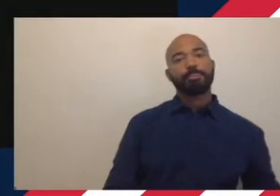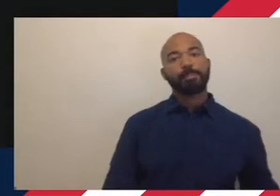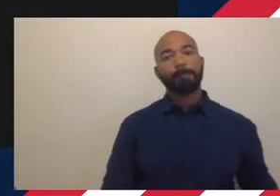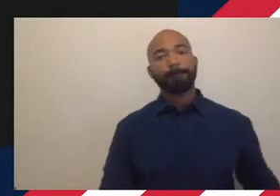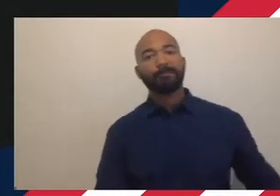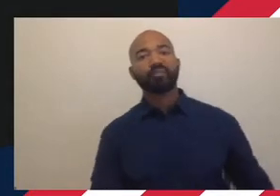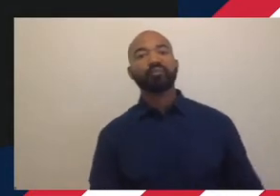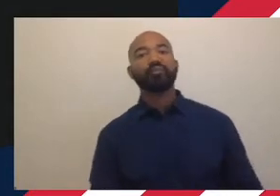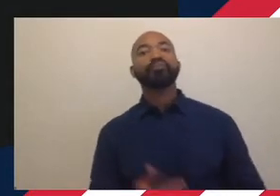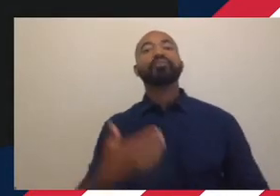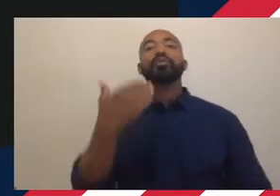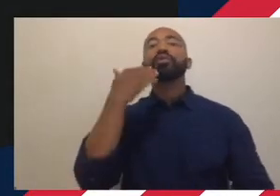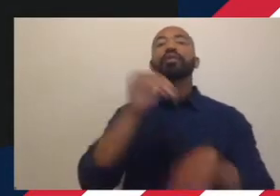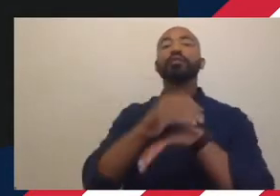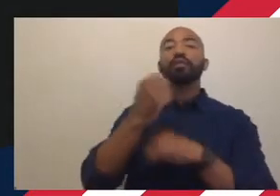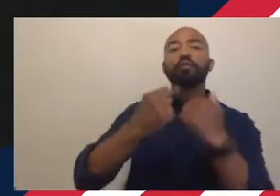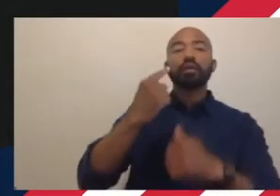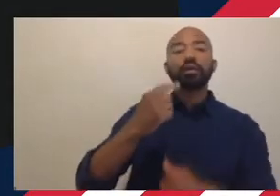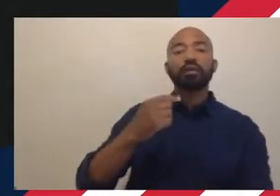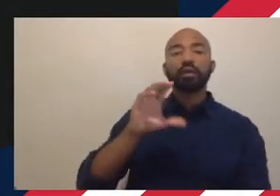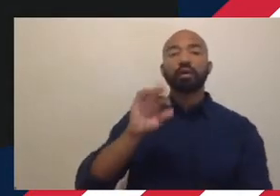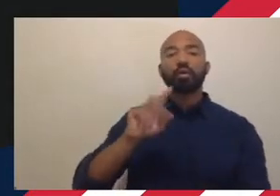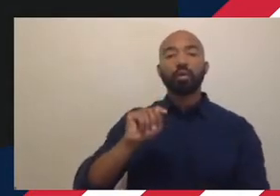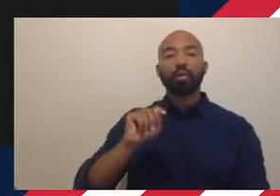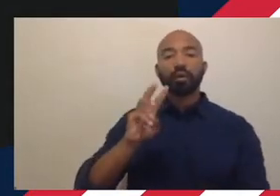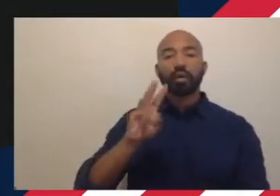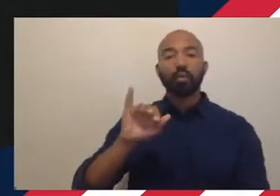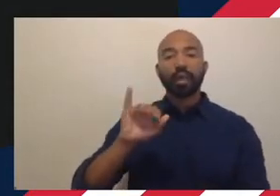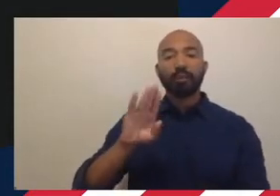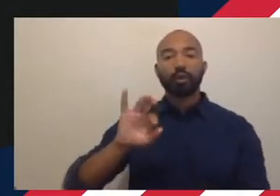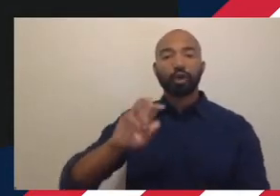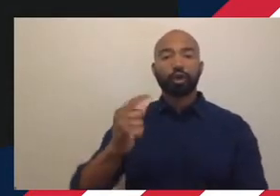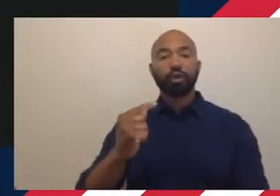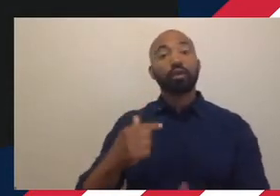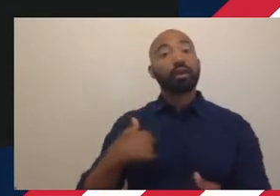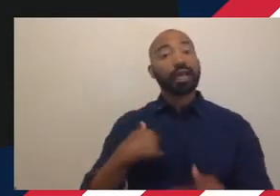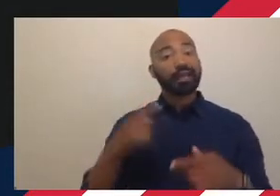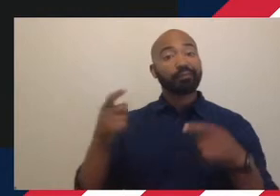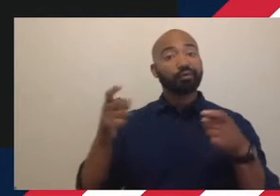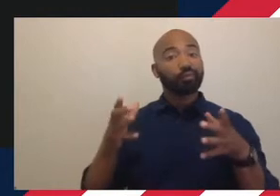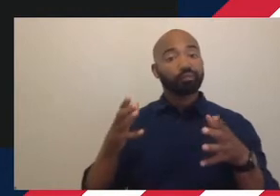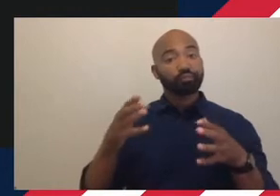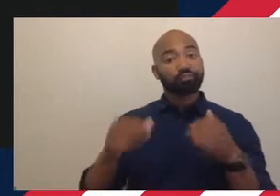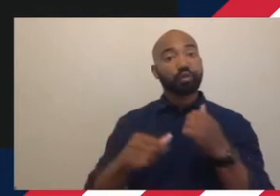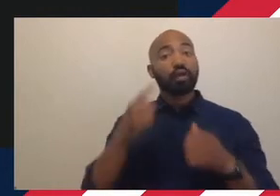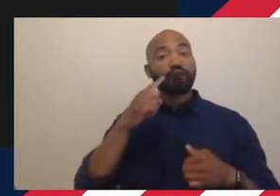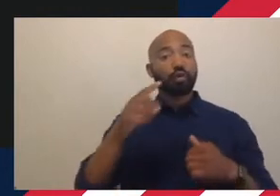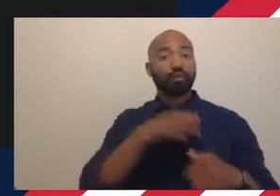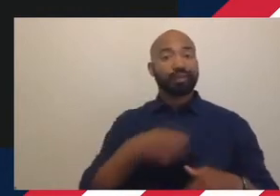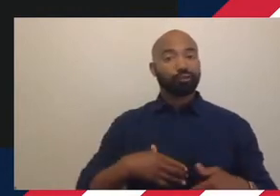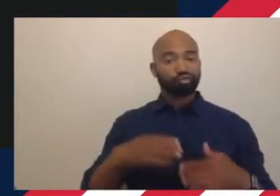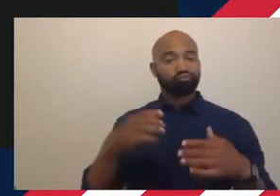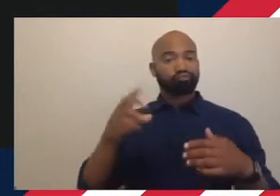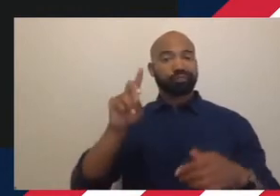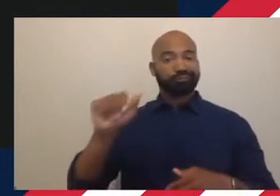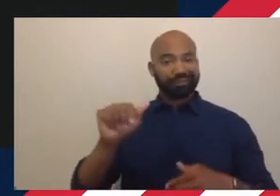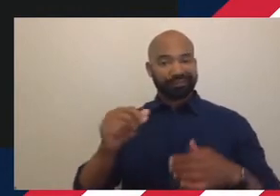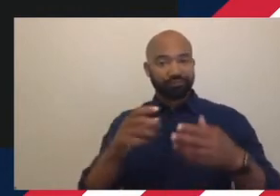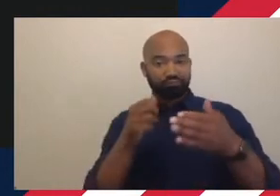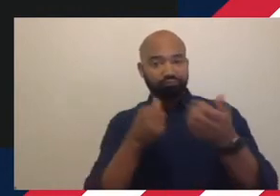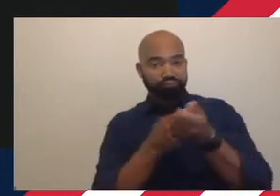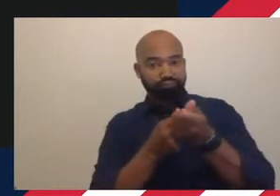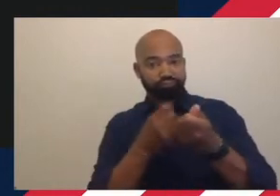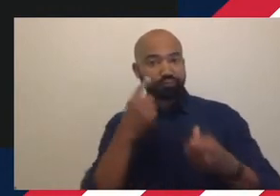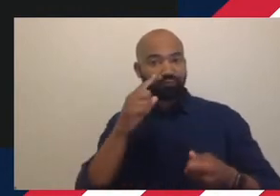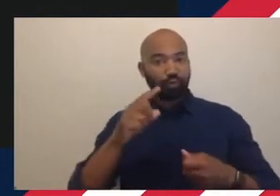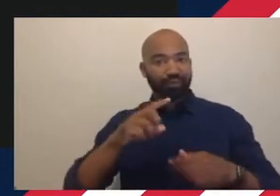Good evening, everyone. My name is Court Wayberg, and I'm the Executive Director of the Mayor's Commission on People with Disabilities in Philadelphia, and I'm a